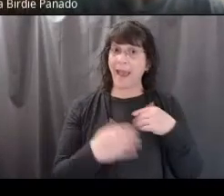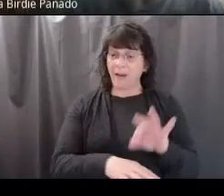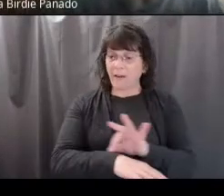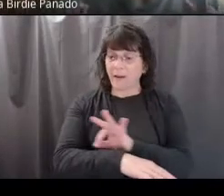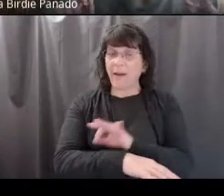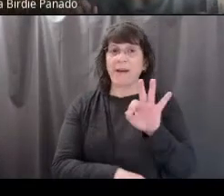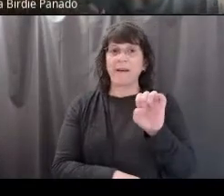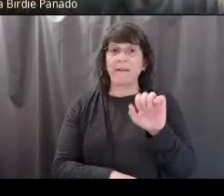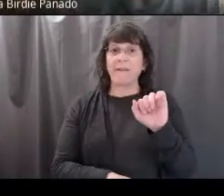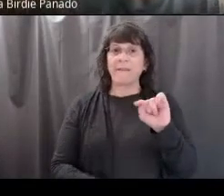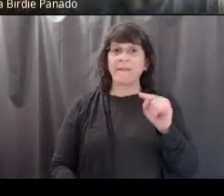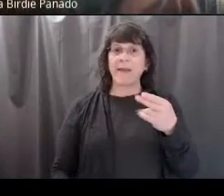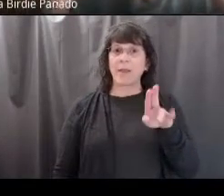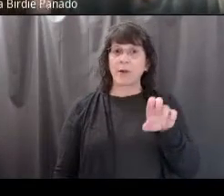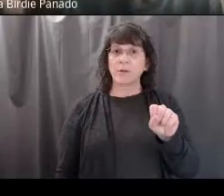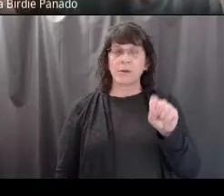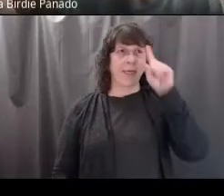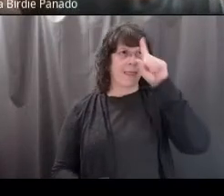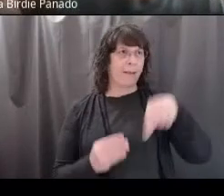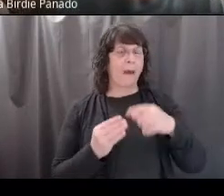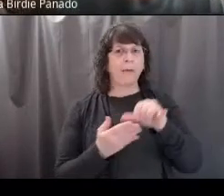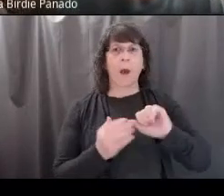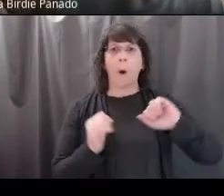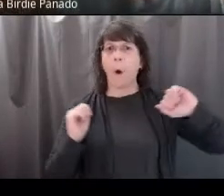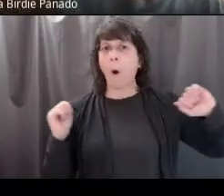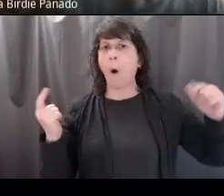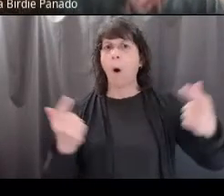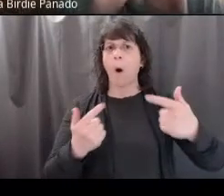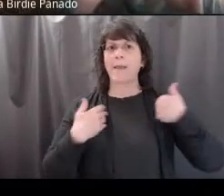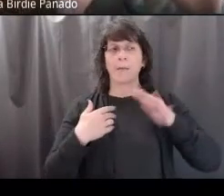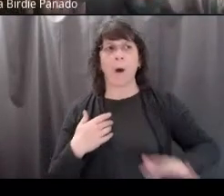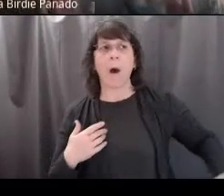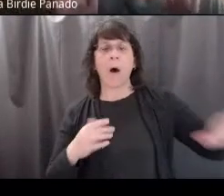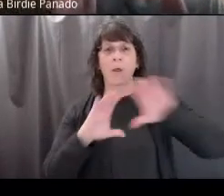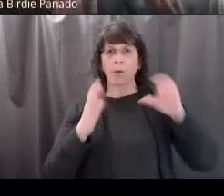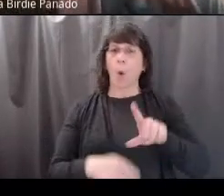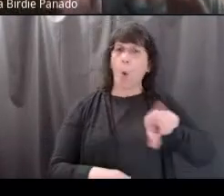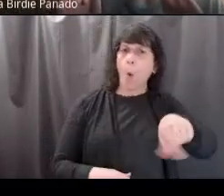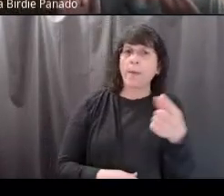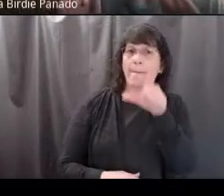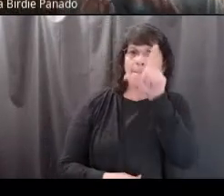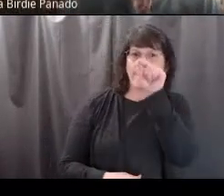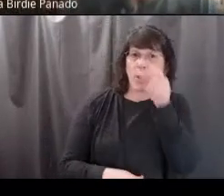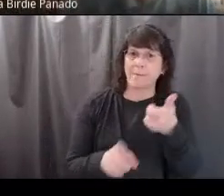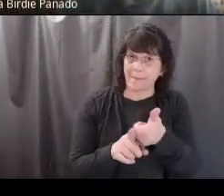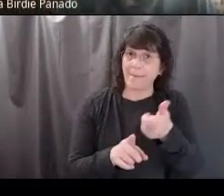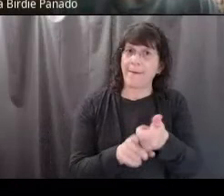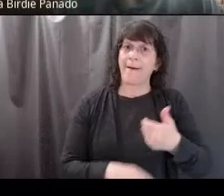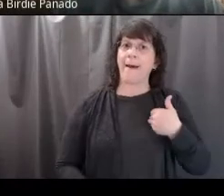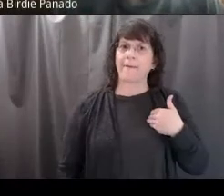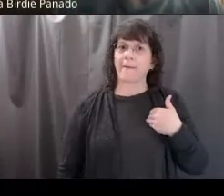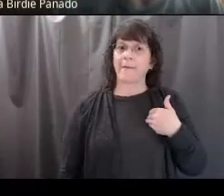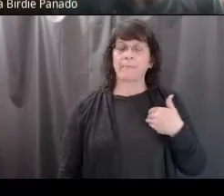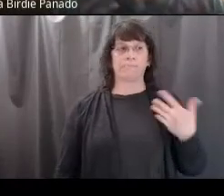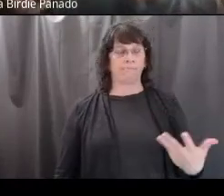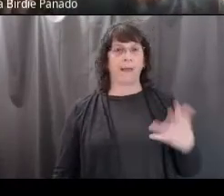feathers. Think about that. Out of all the animals in the world, only birds have feathers. So these